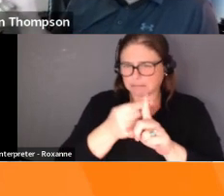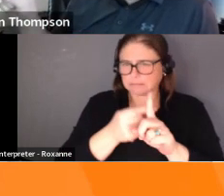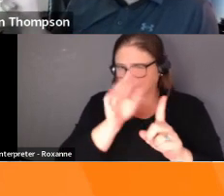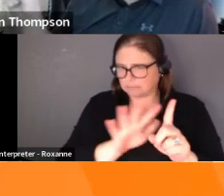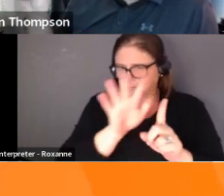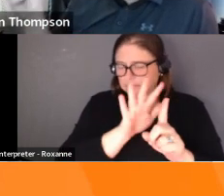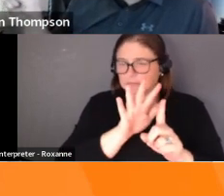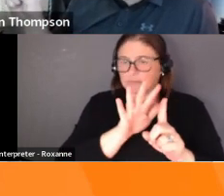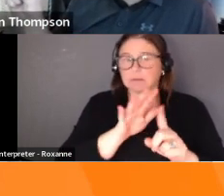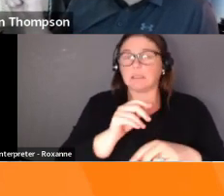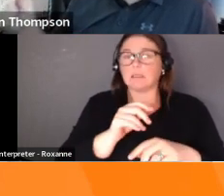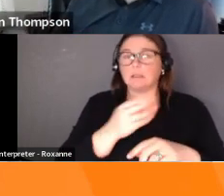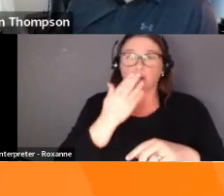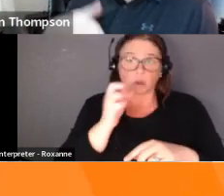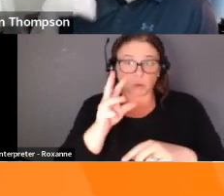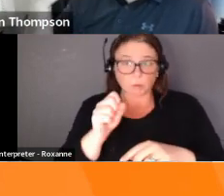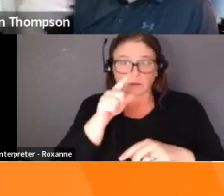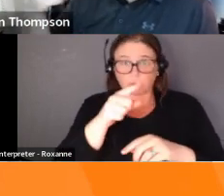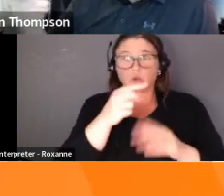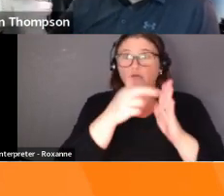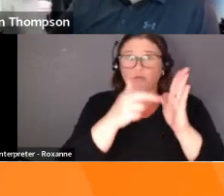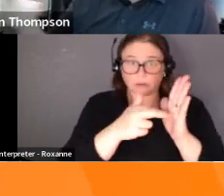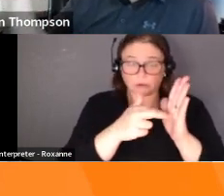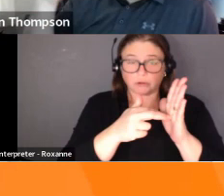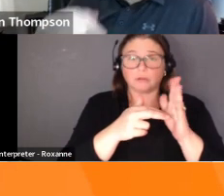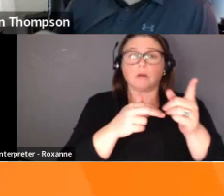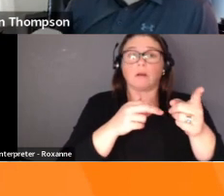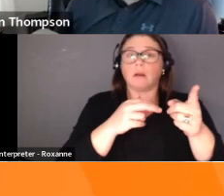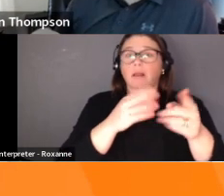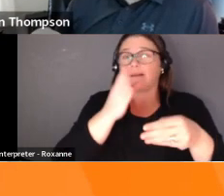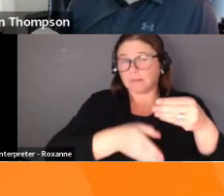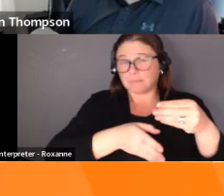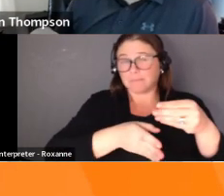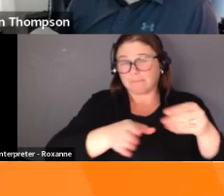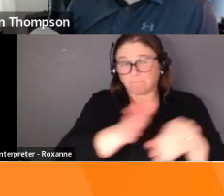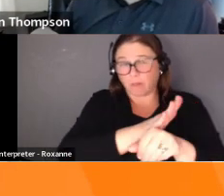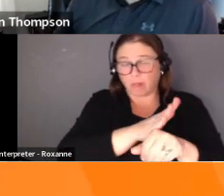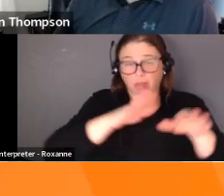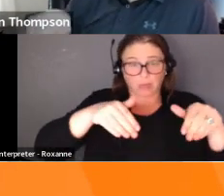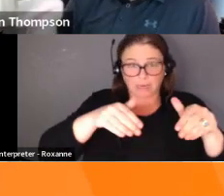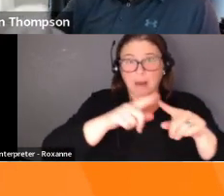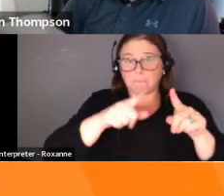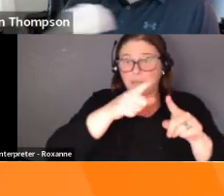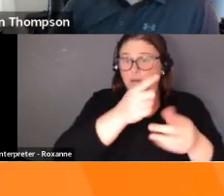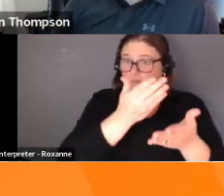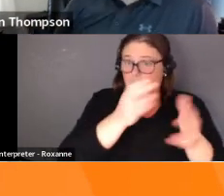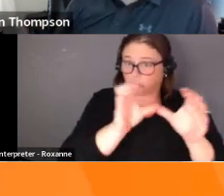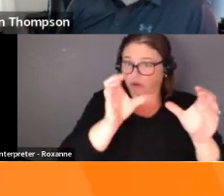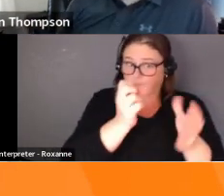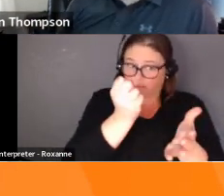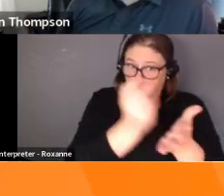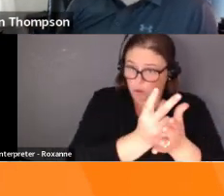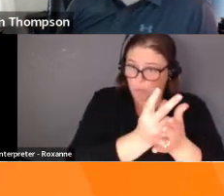registration application has been accepted, they will accept that as part of the brand registry process. If you use the